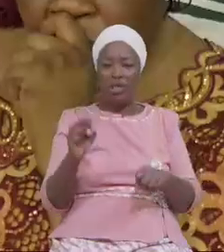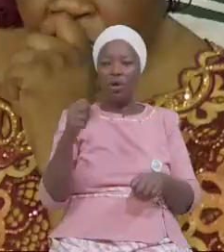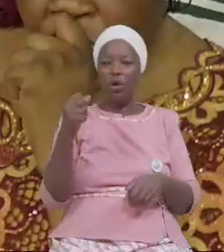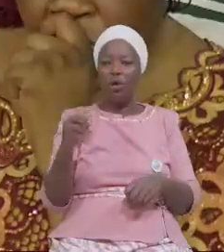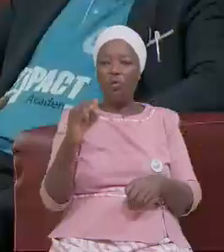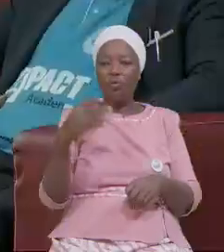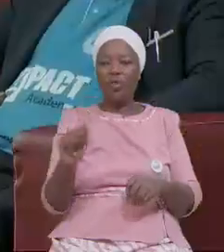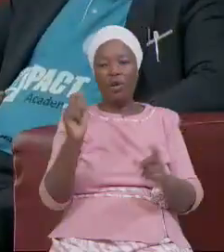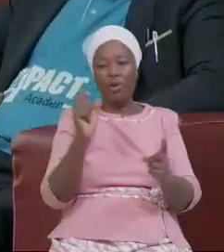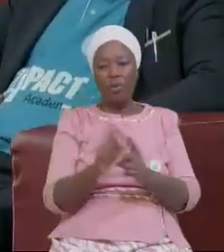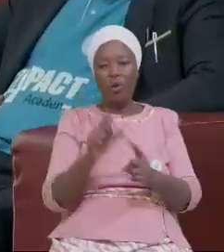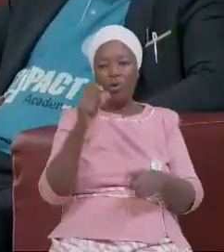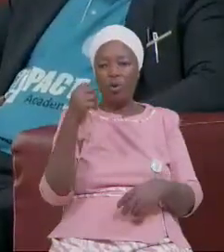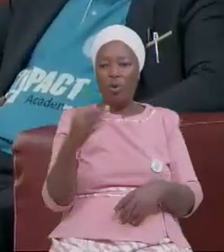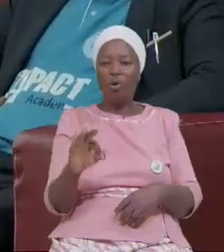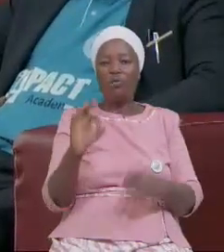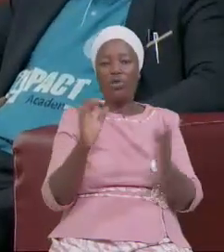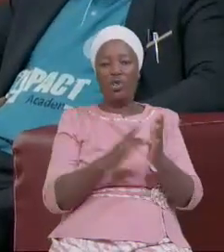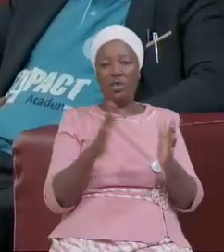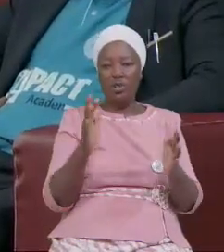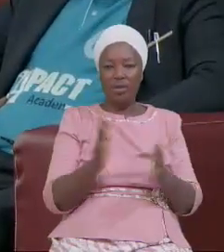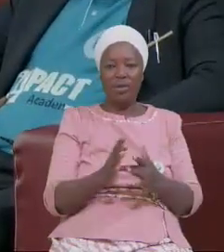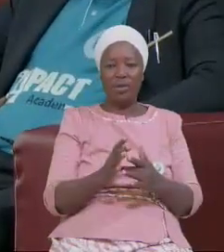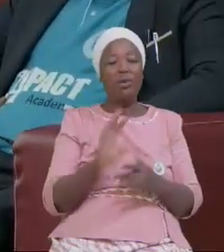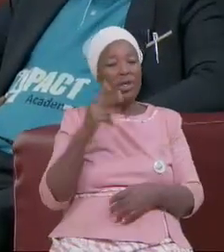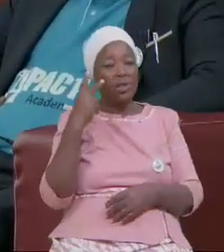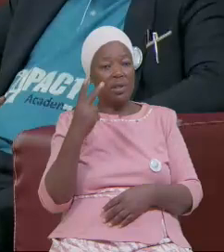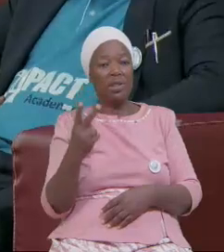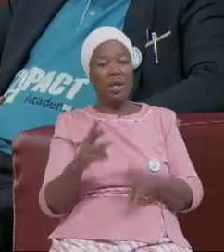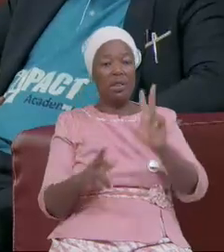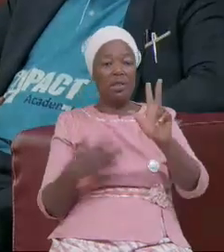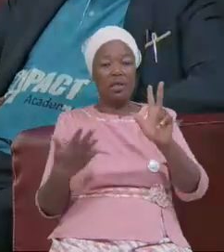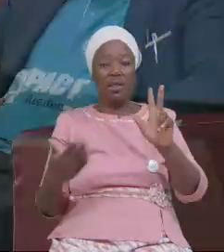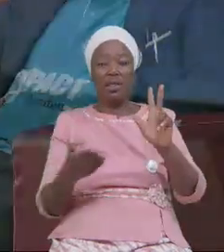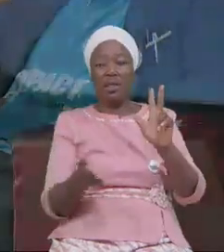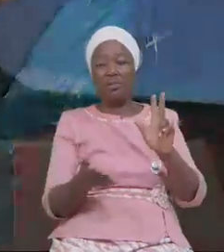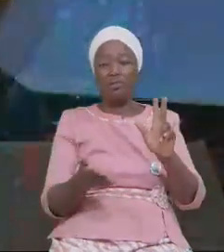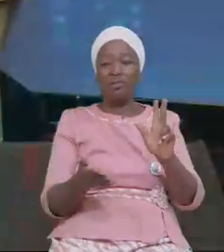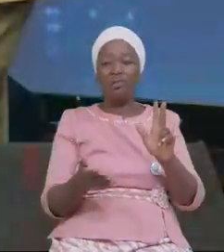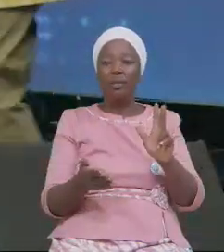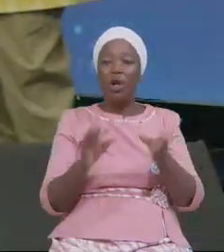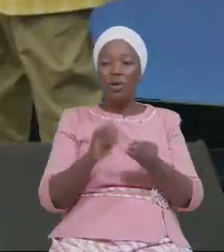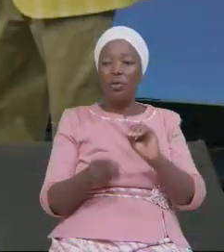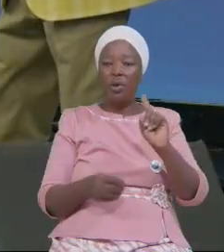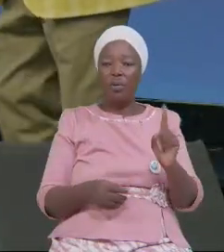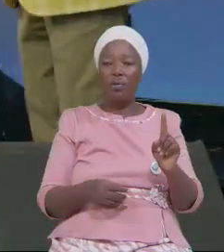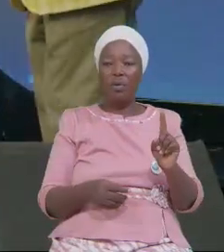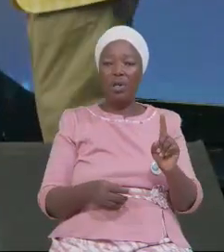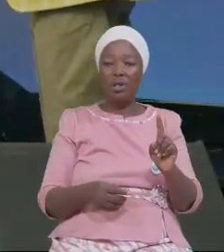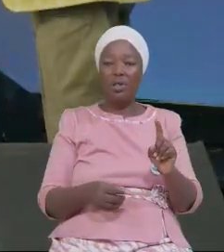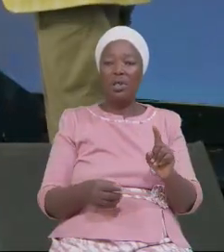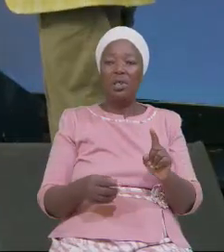word of Jesus. We're looking at three things here. Number one, there is